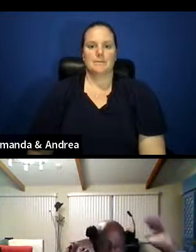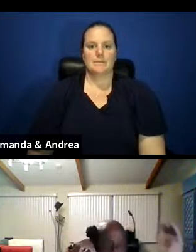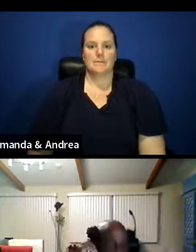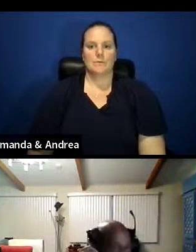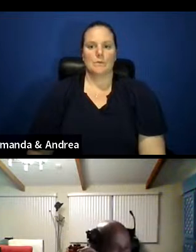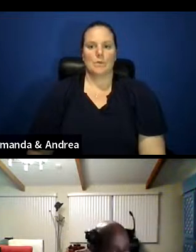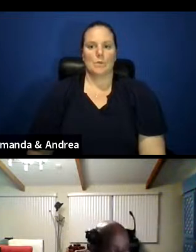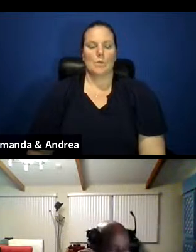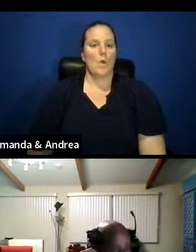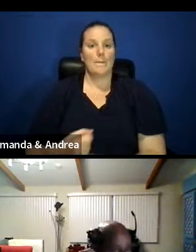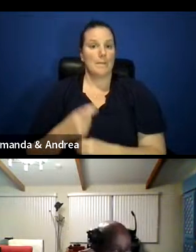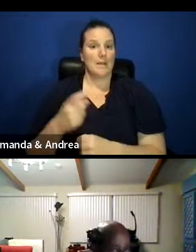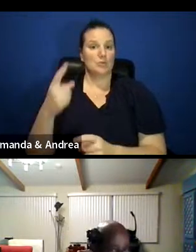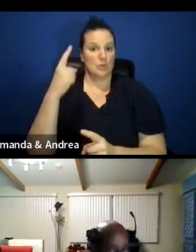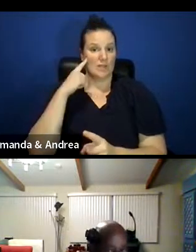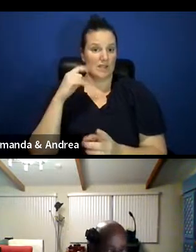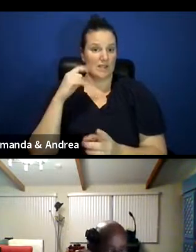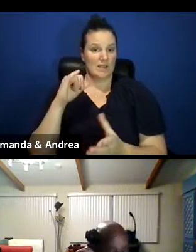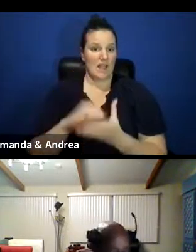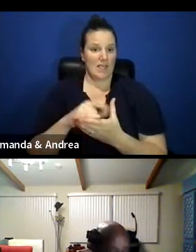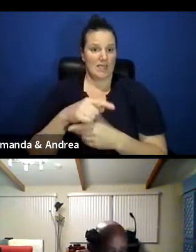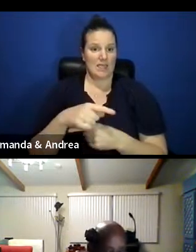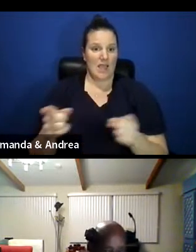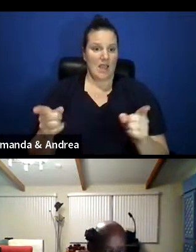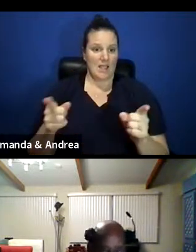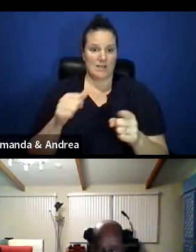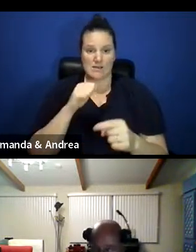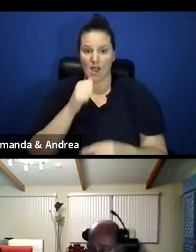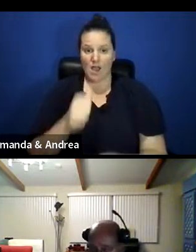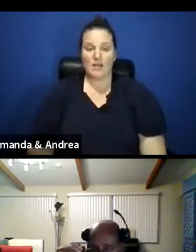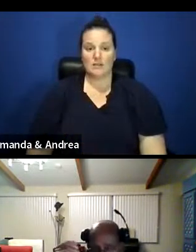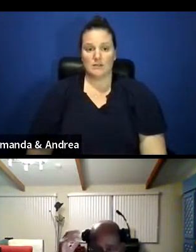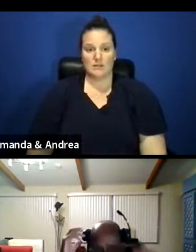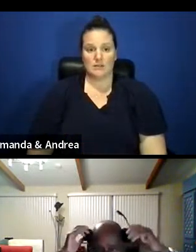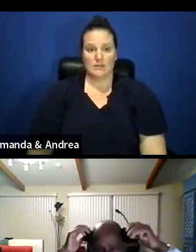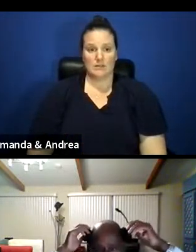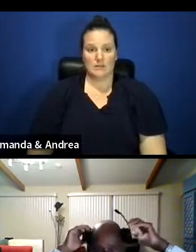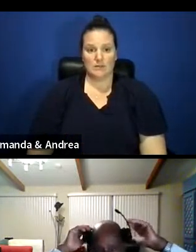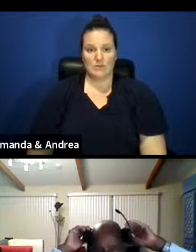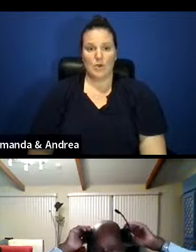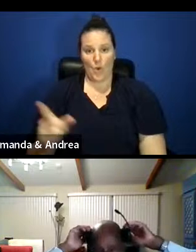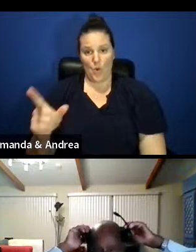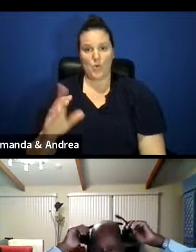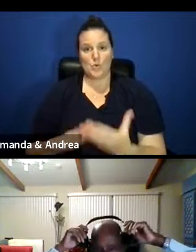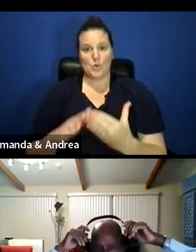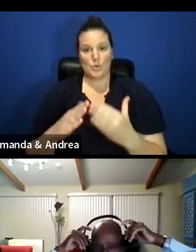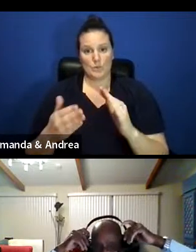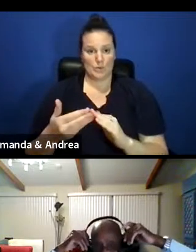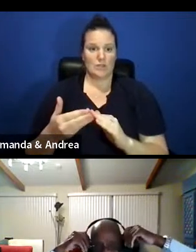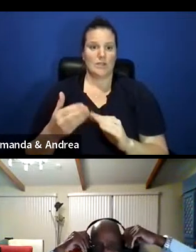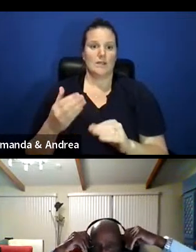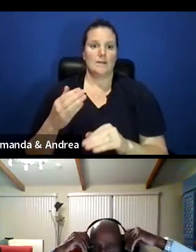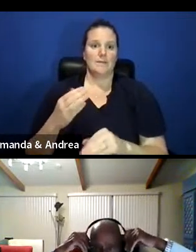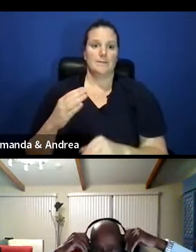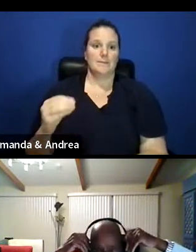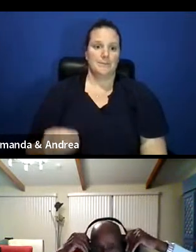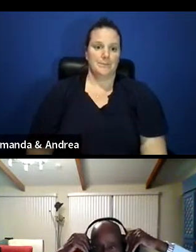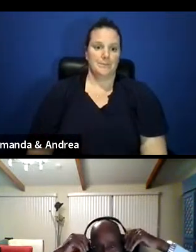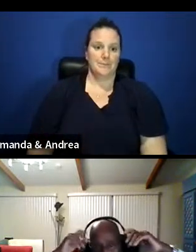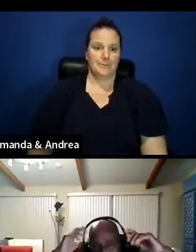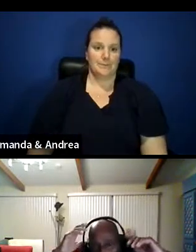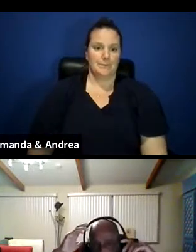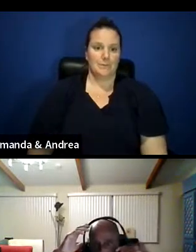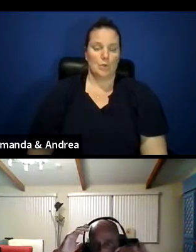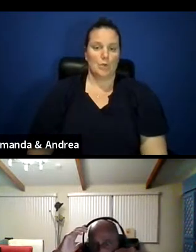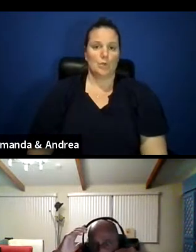you think is that they probably did not go to the community and do